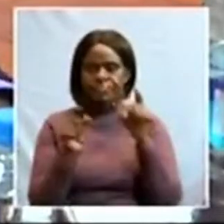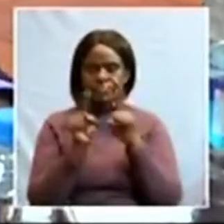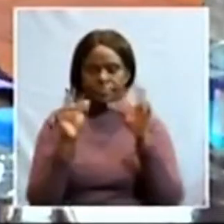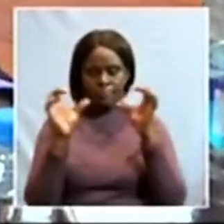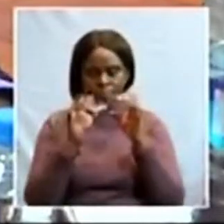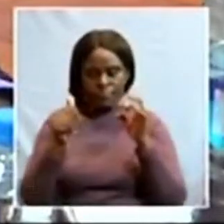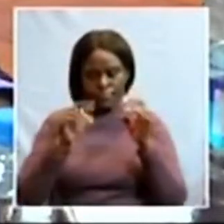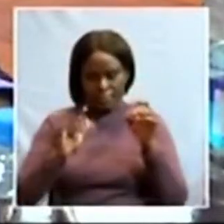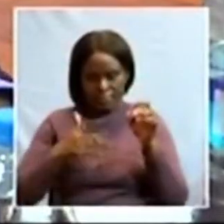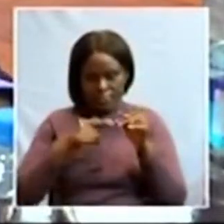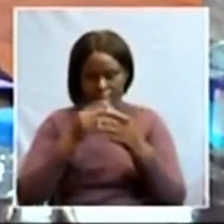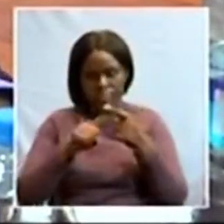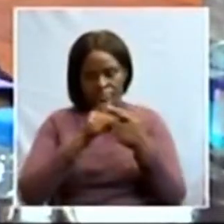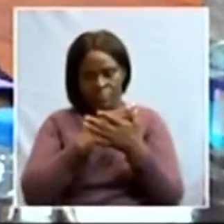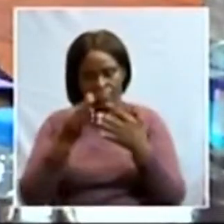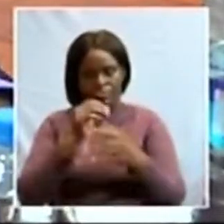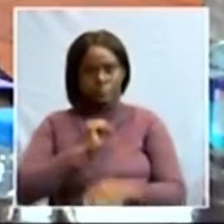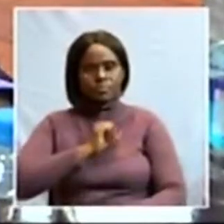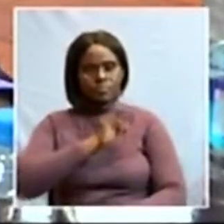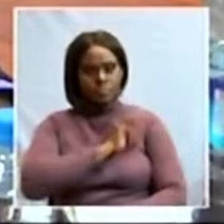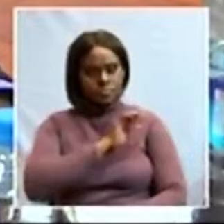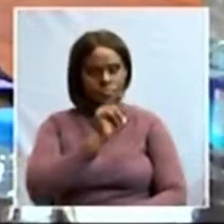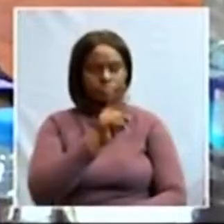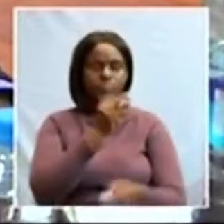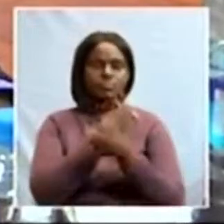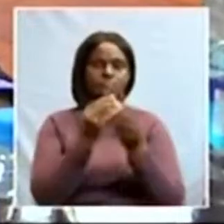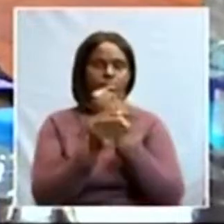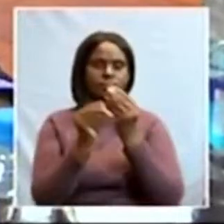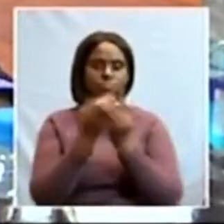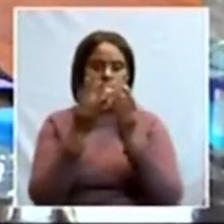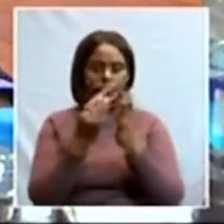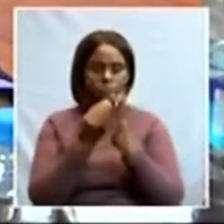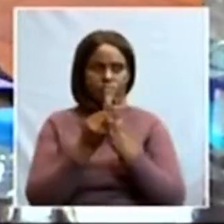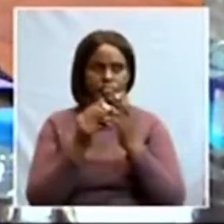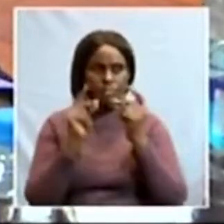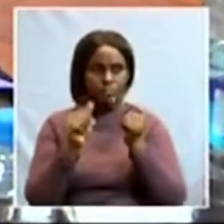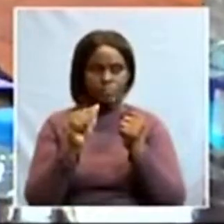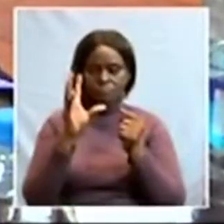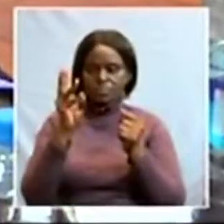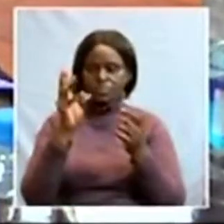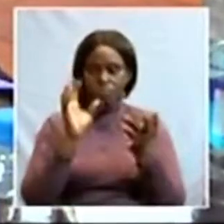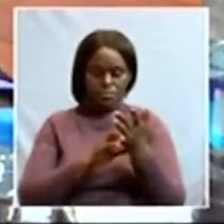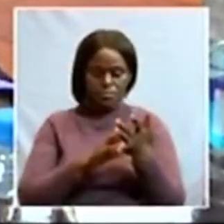council failed to settle staff obligations amounting to